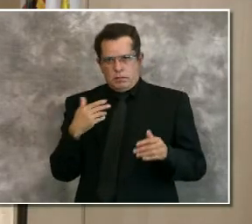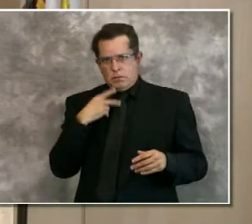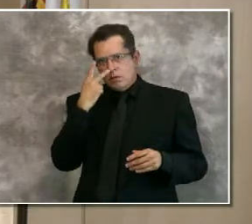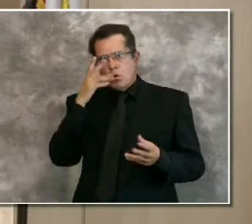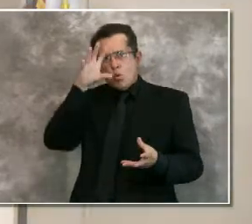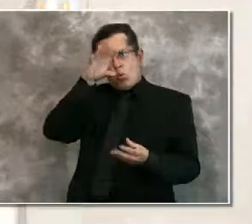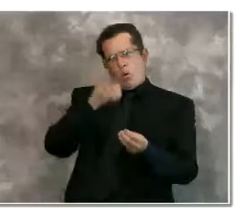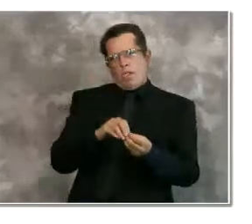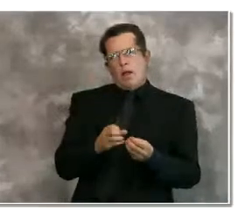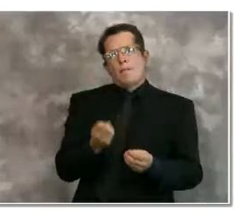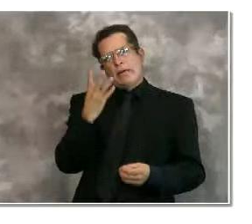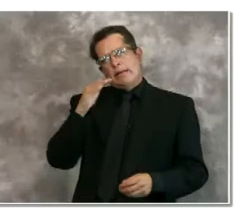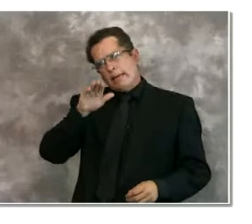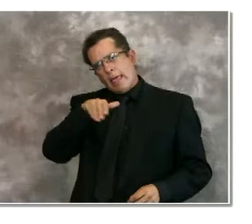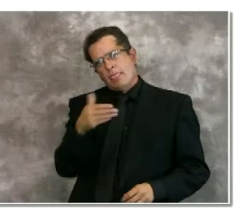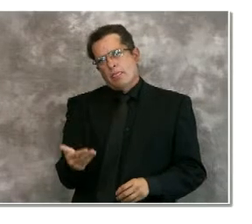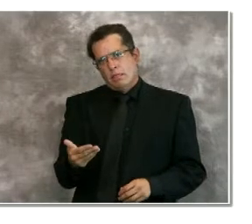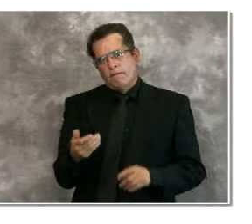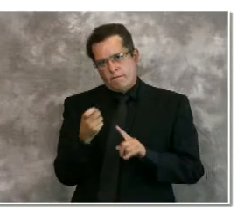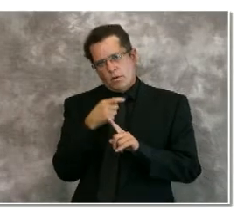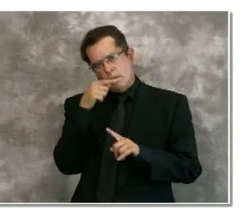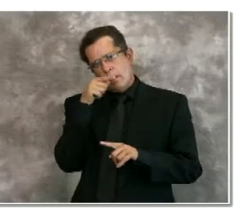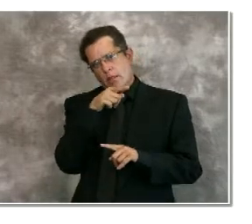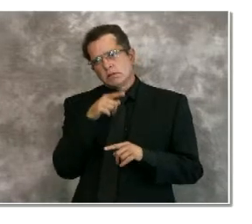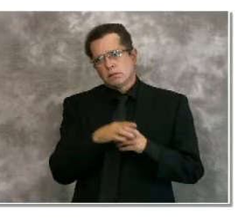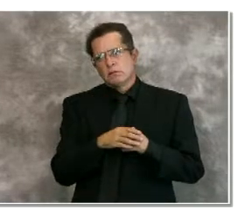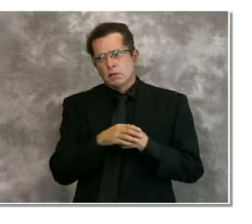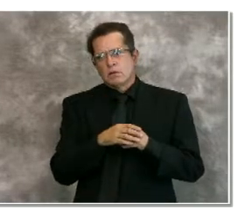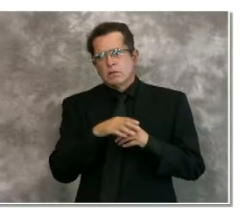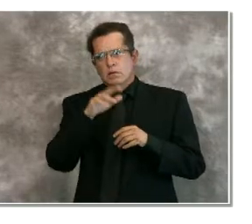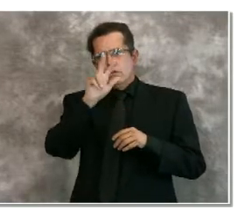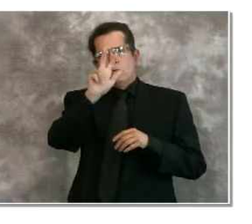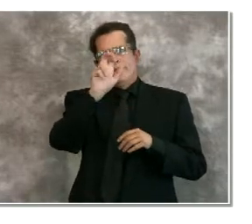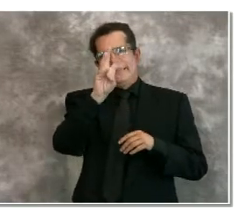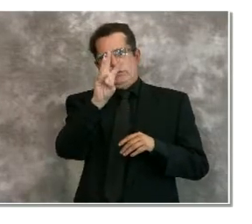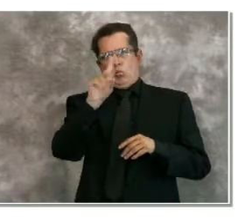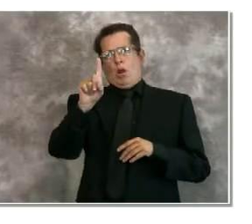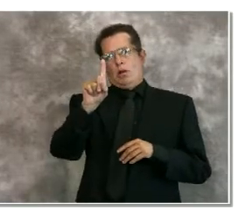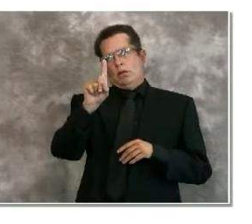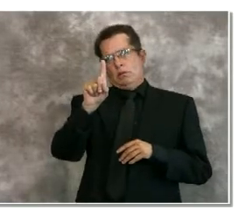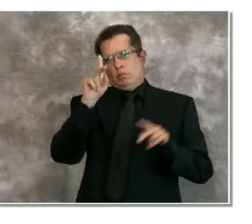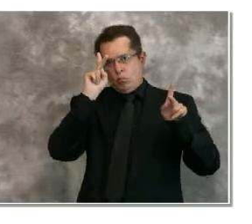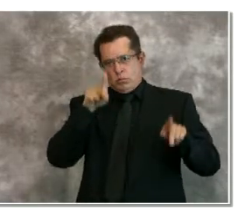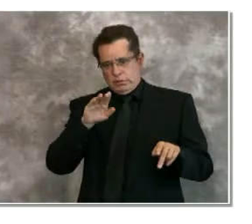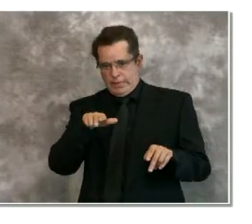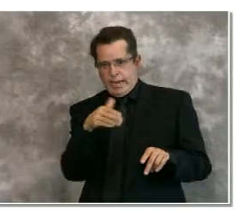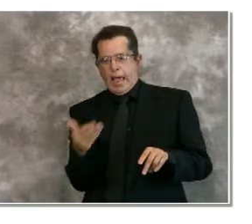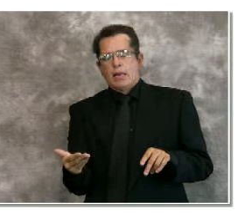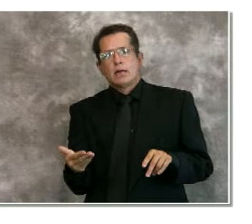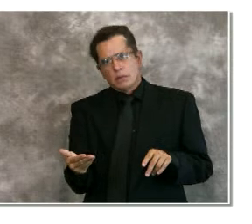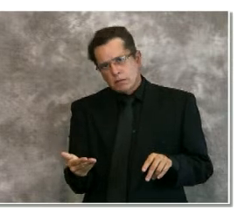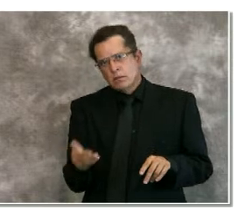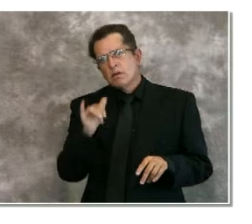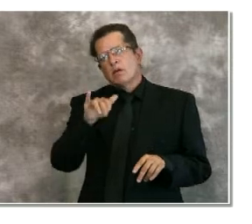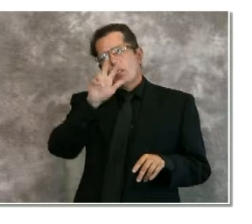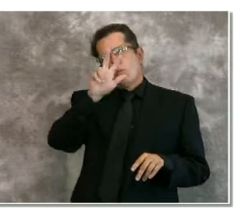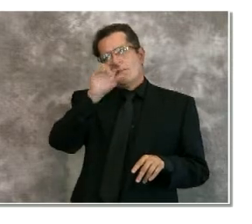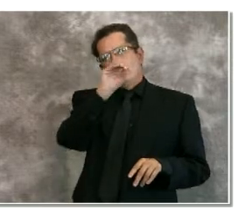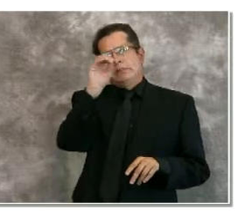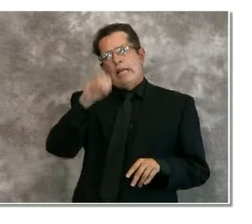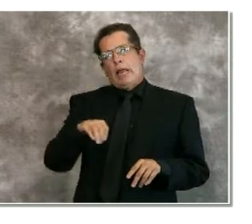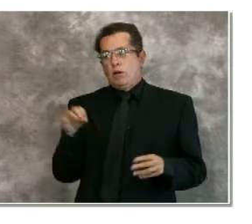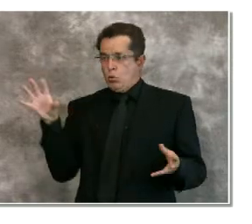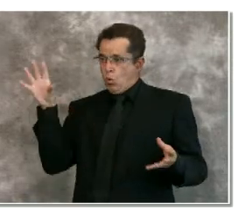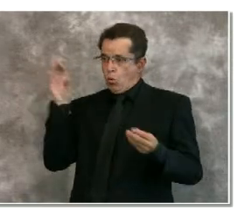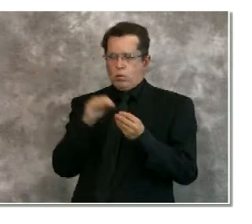of deaths from the total number of cases is 361, and this represents 3% of our